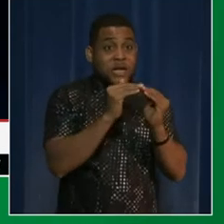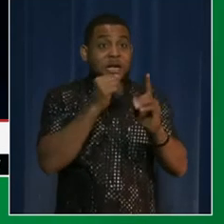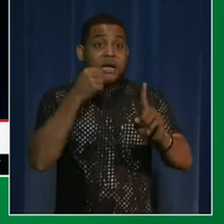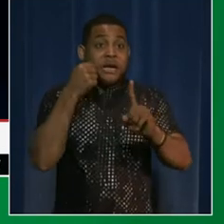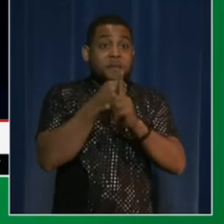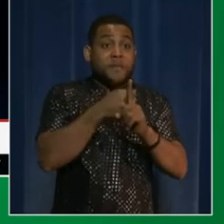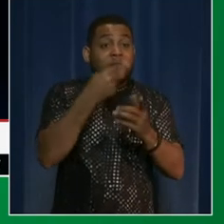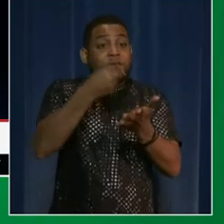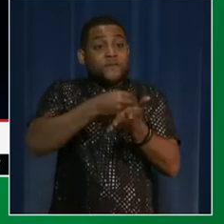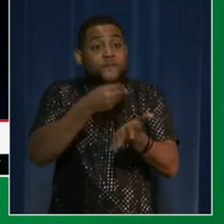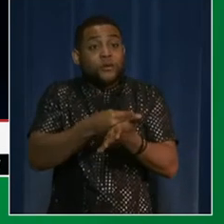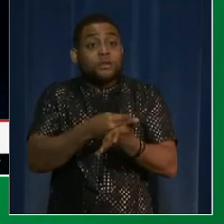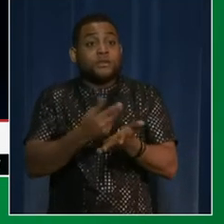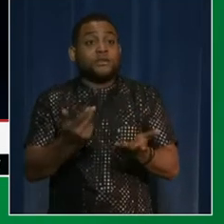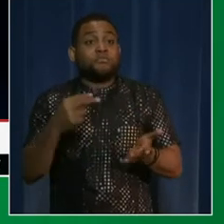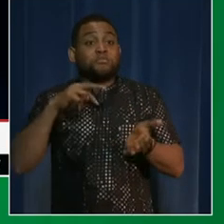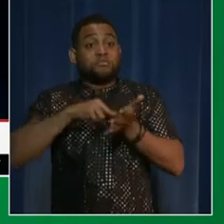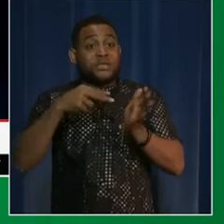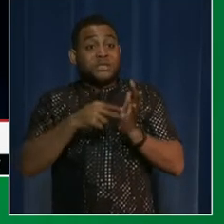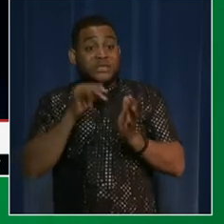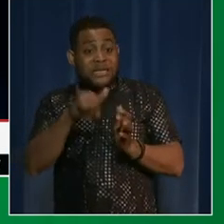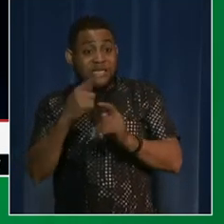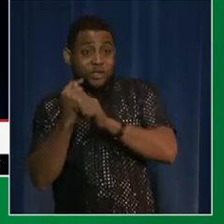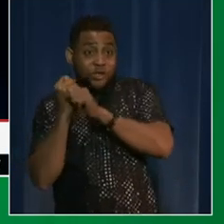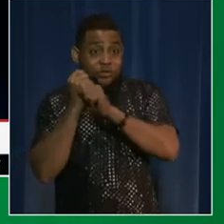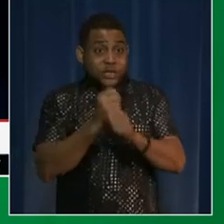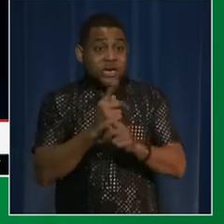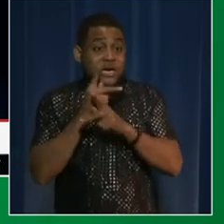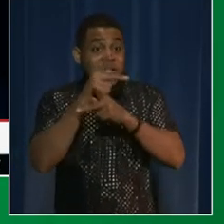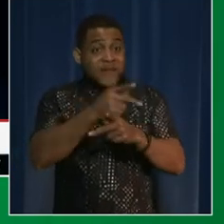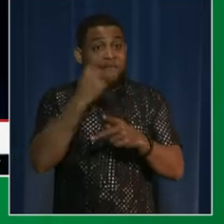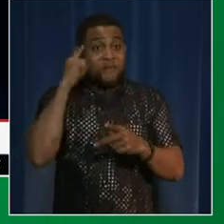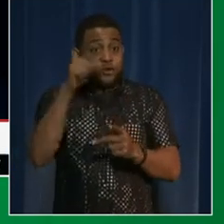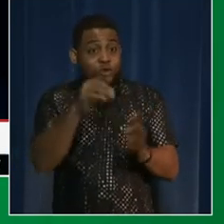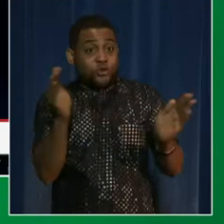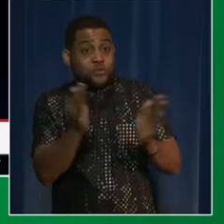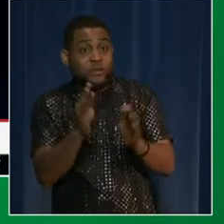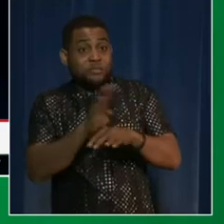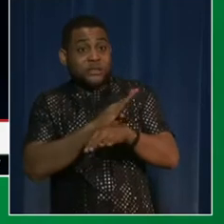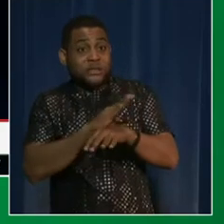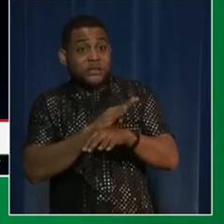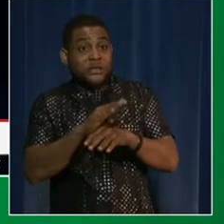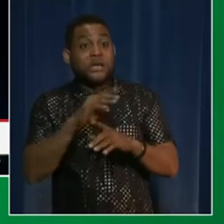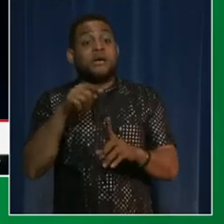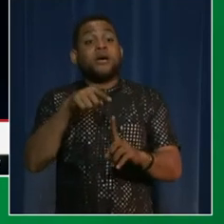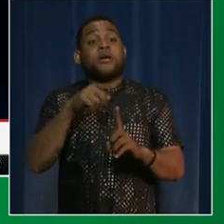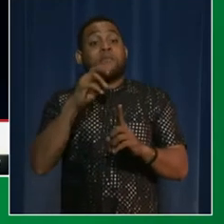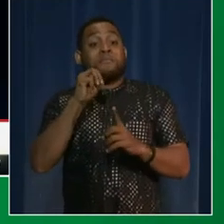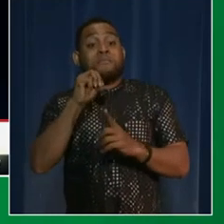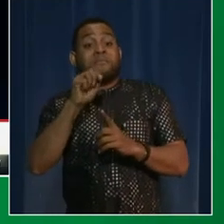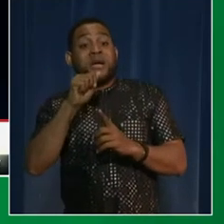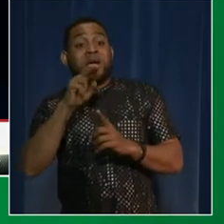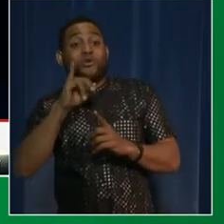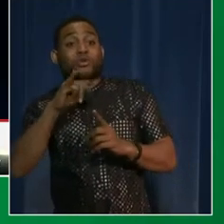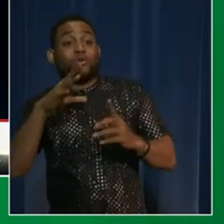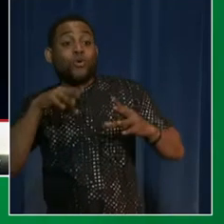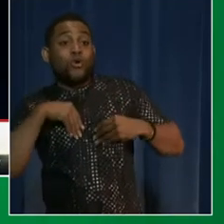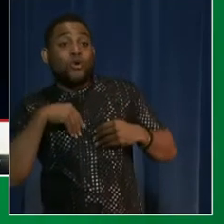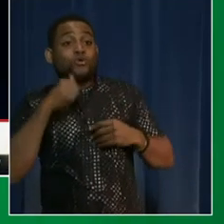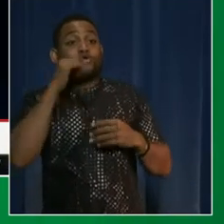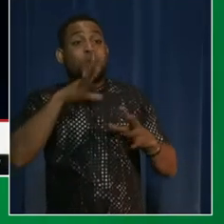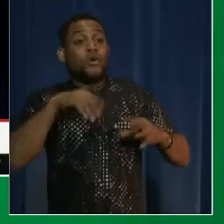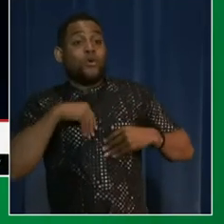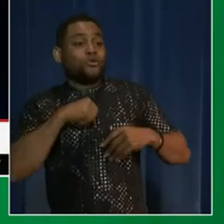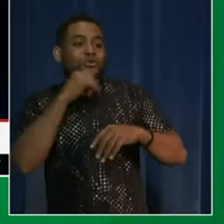for instances where traditional lending to small minority-owned businesses, women-owned businesses, was inadequate or unavailable. I'm